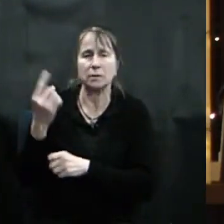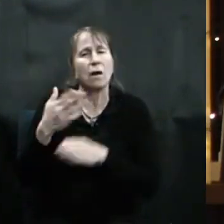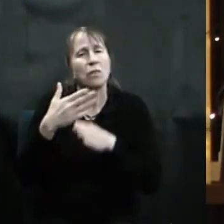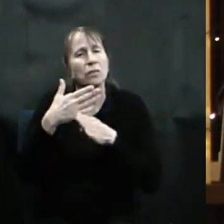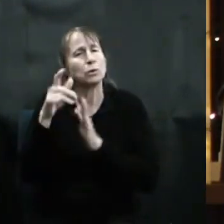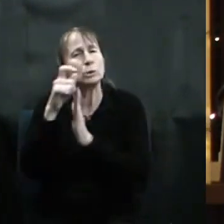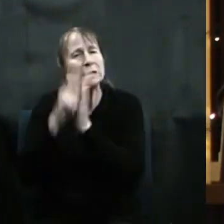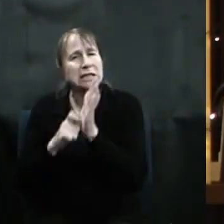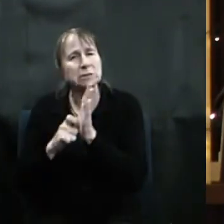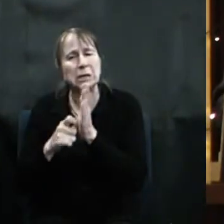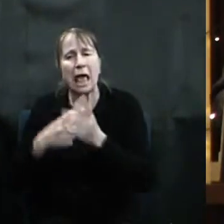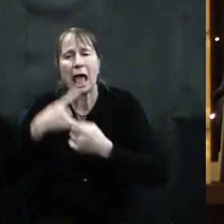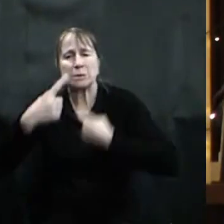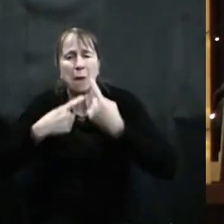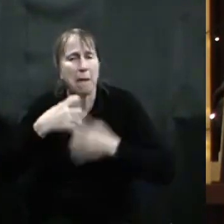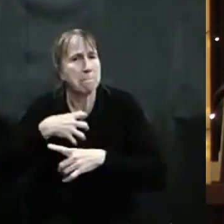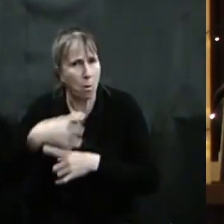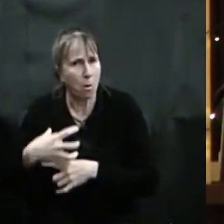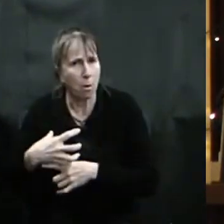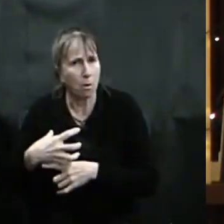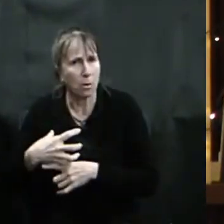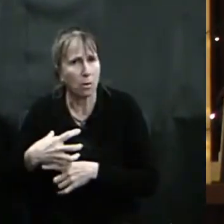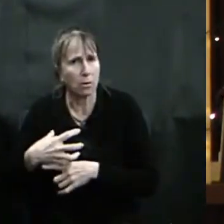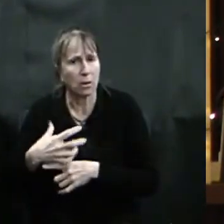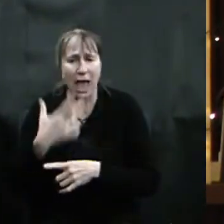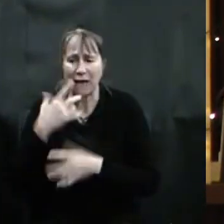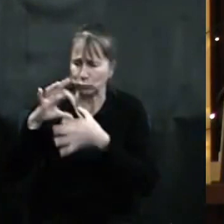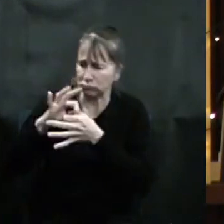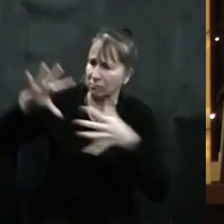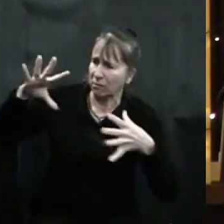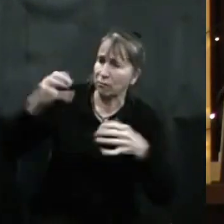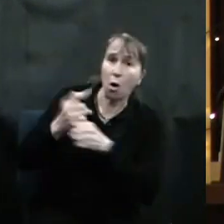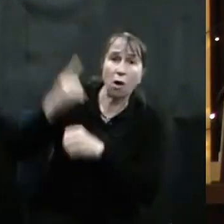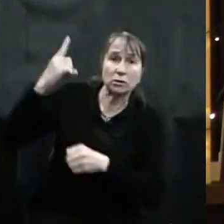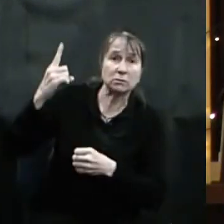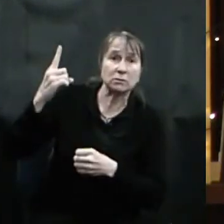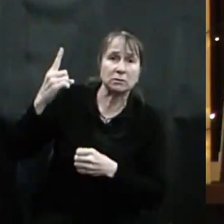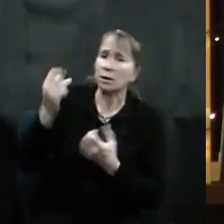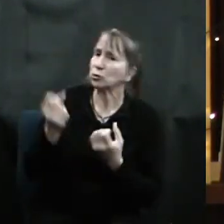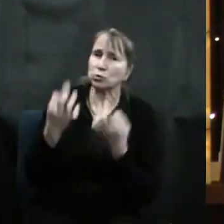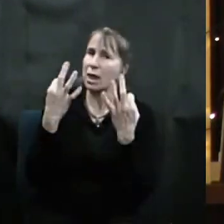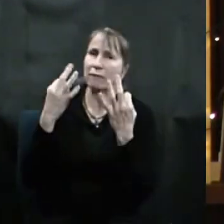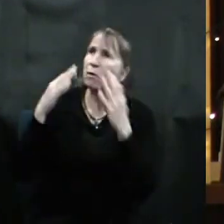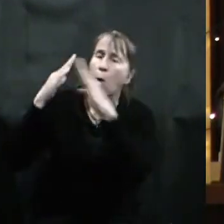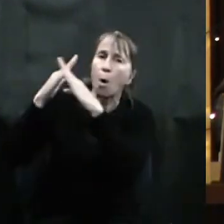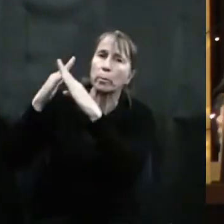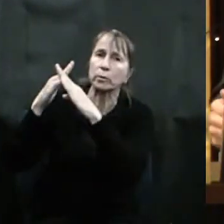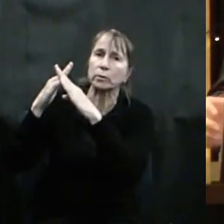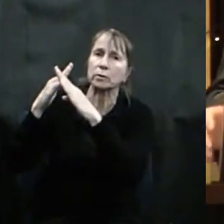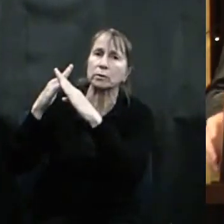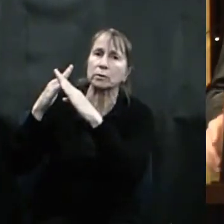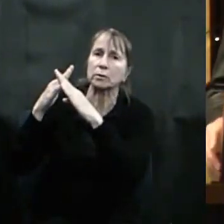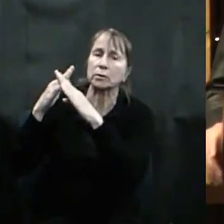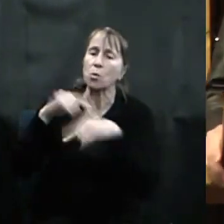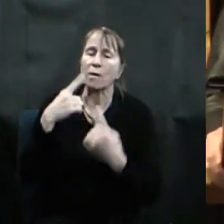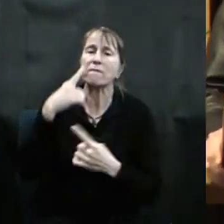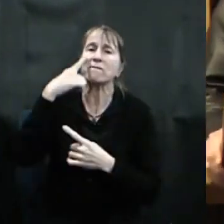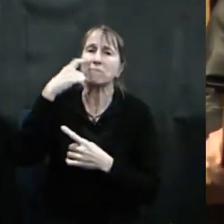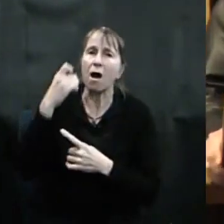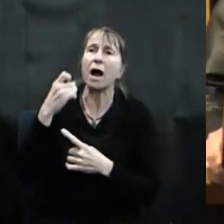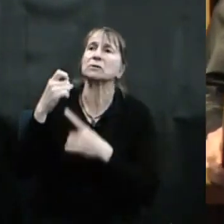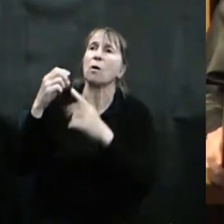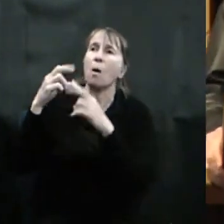it? Apart from God, there is no hope. Hope is found in